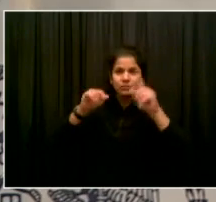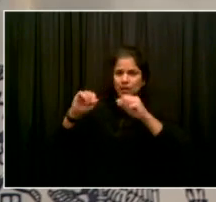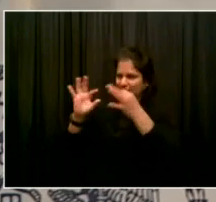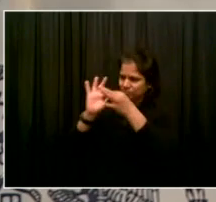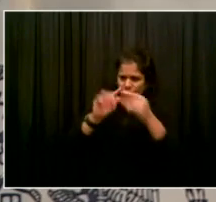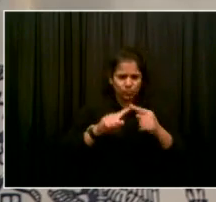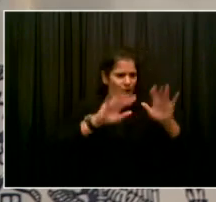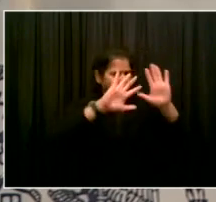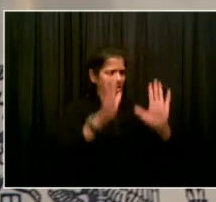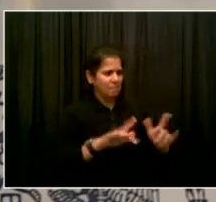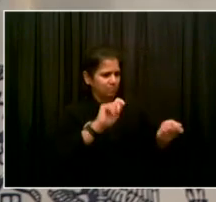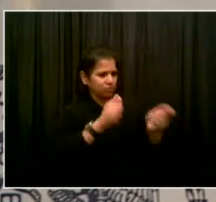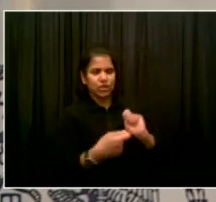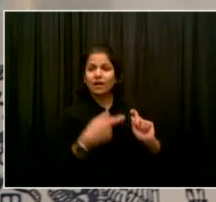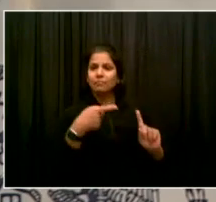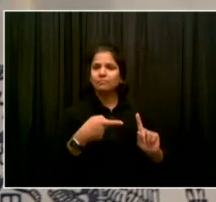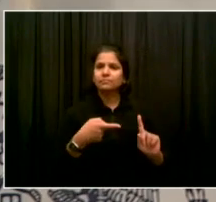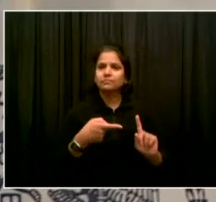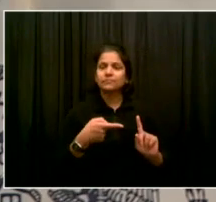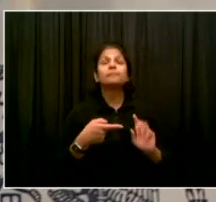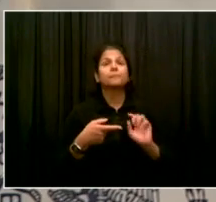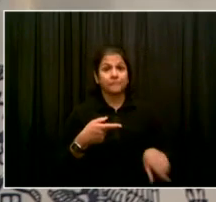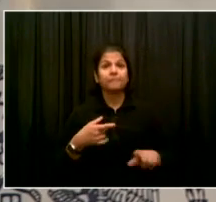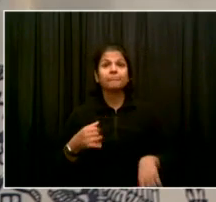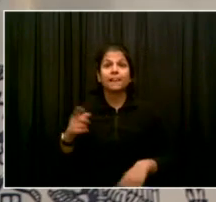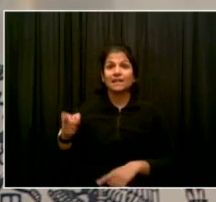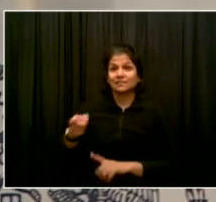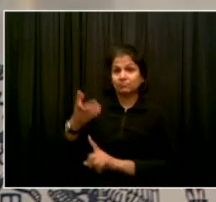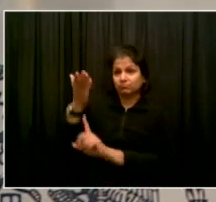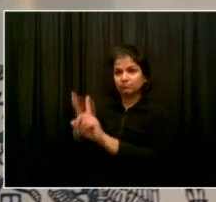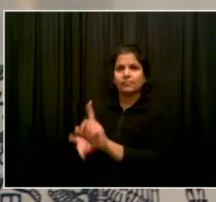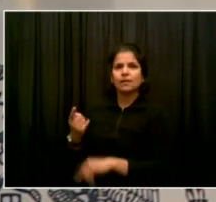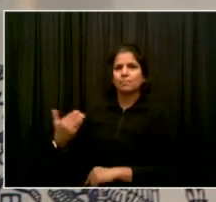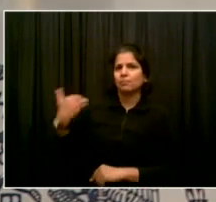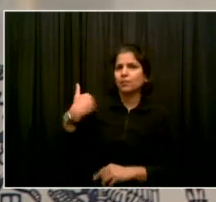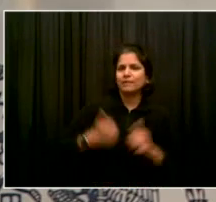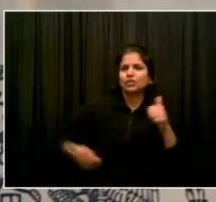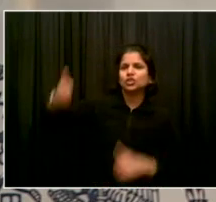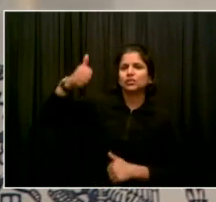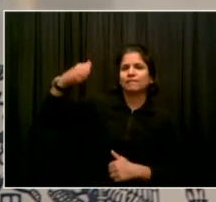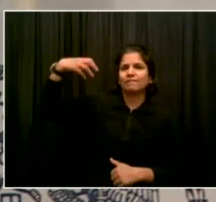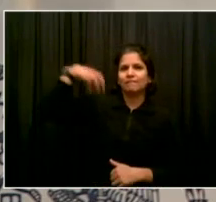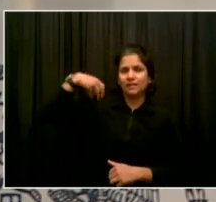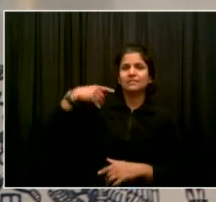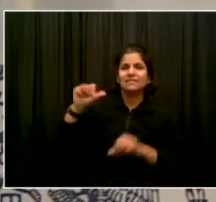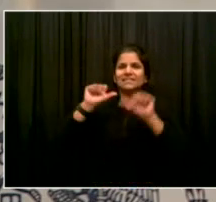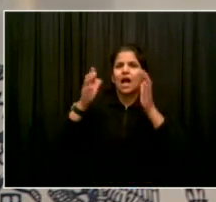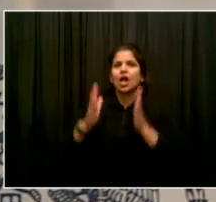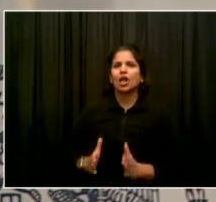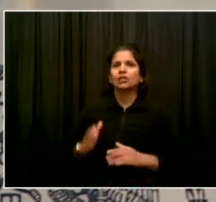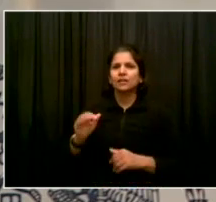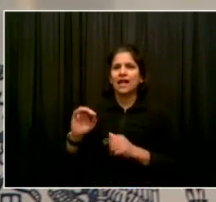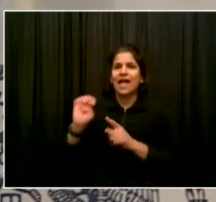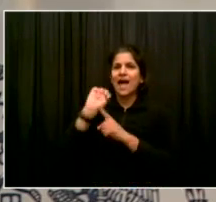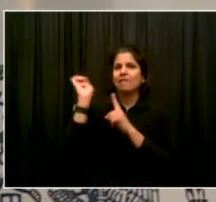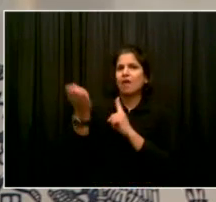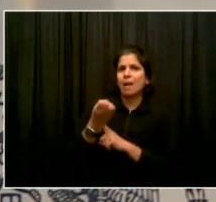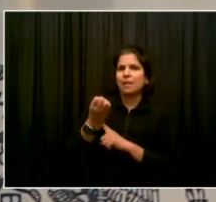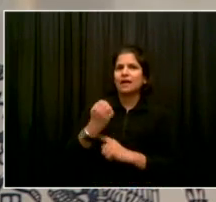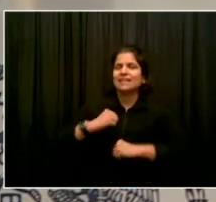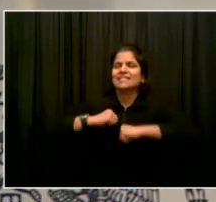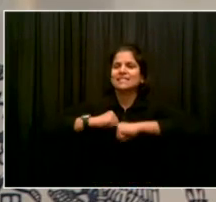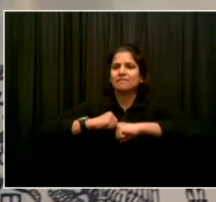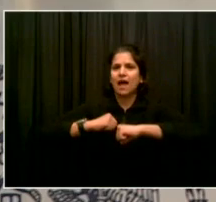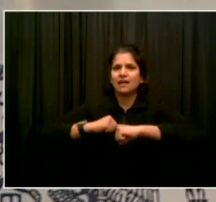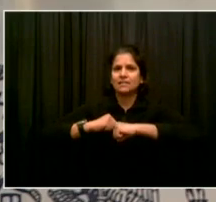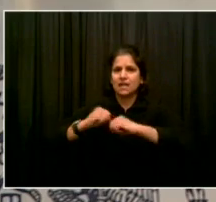the solutions. He's the former chief scientist and manager of the Climate and Air Program at the Environmental Defense Fund, and a professor of